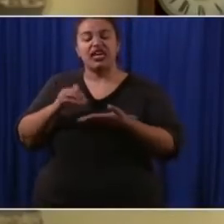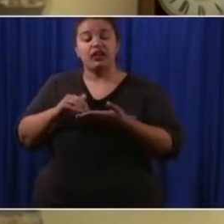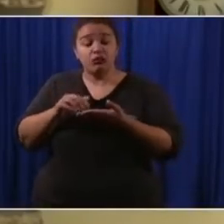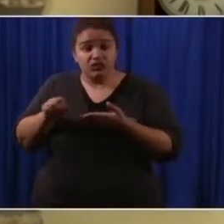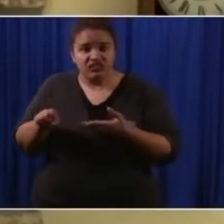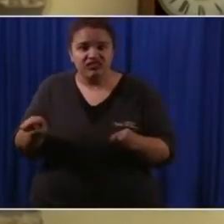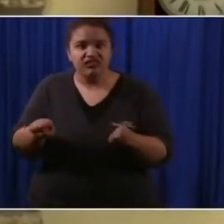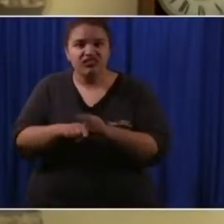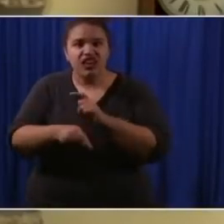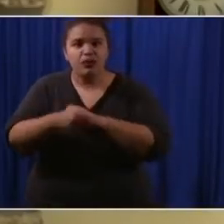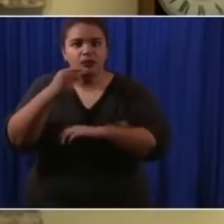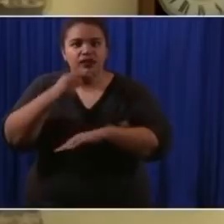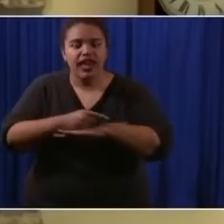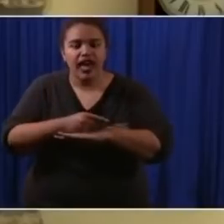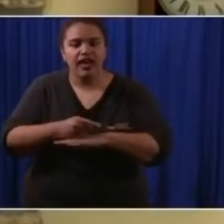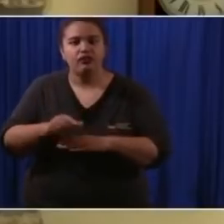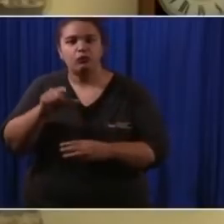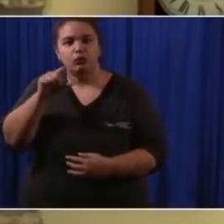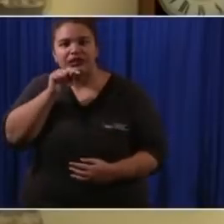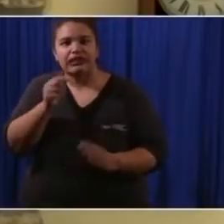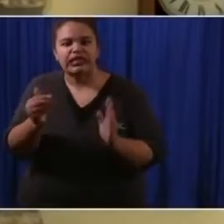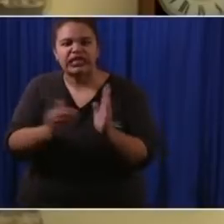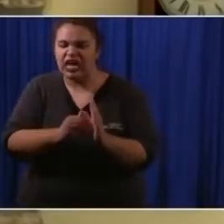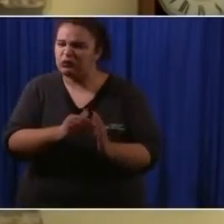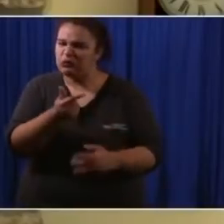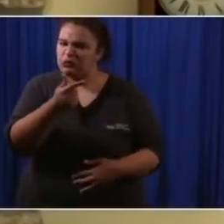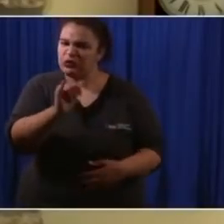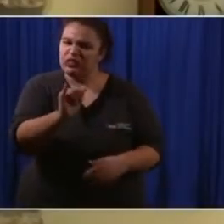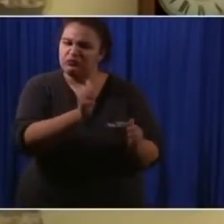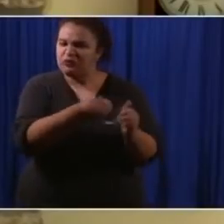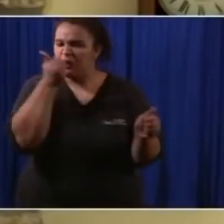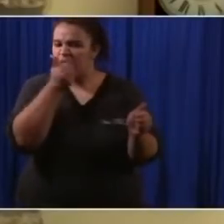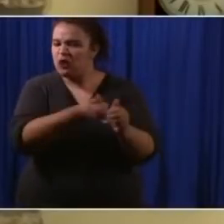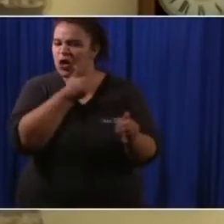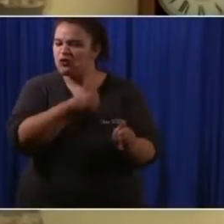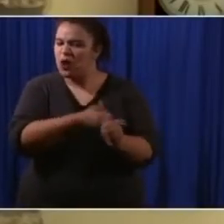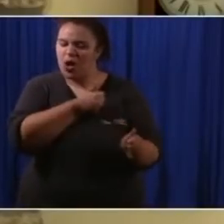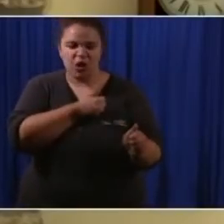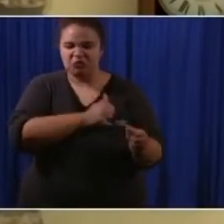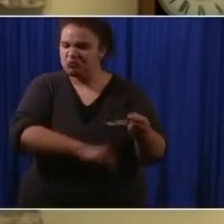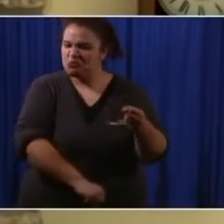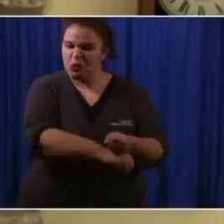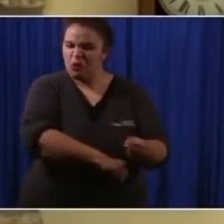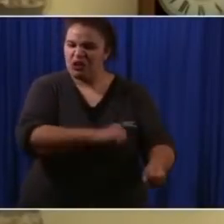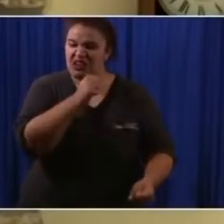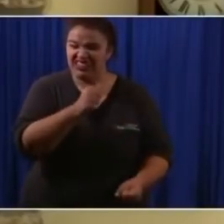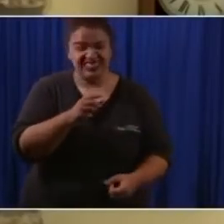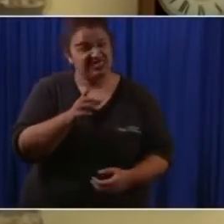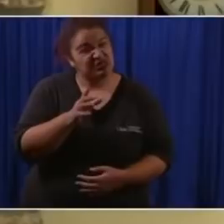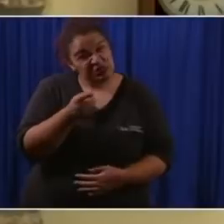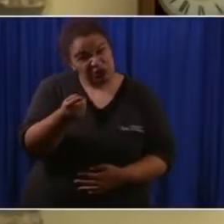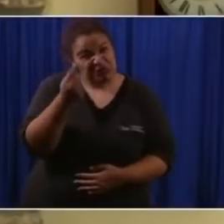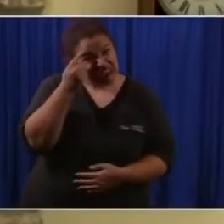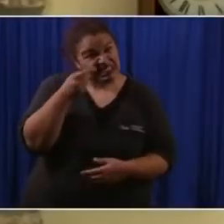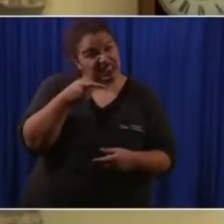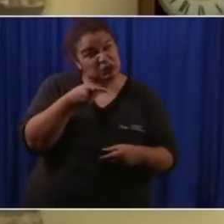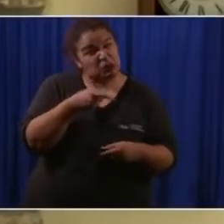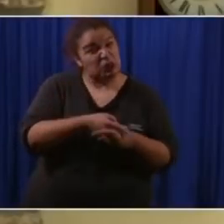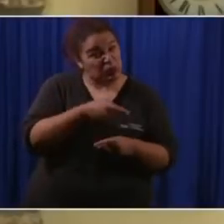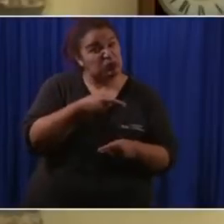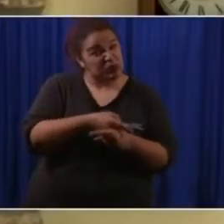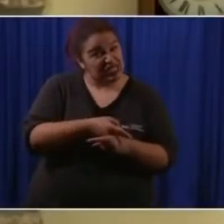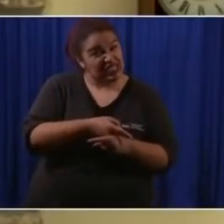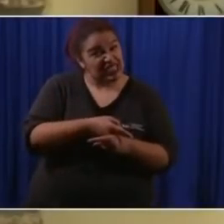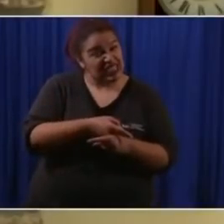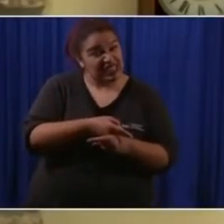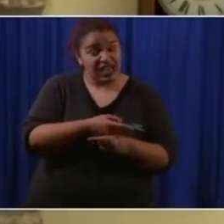to boycott Goodyear. Do you think that was appropriate for him to call on a boycott of a